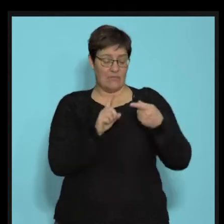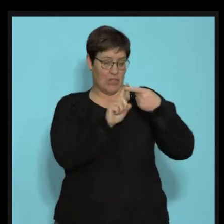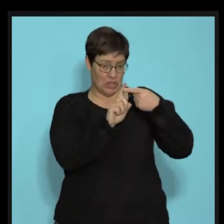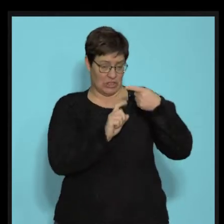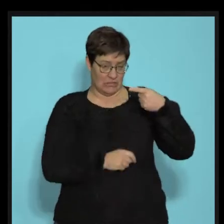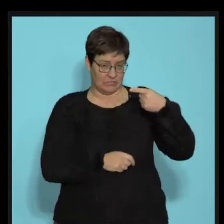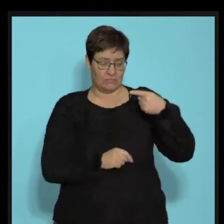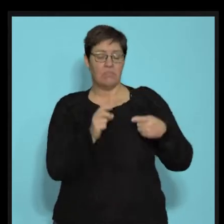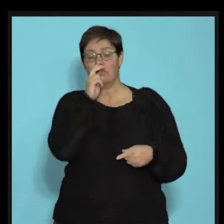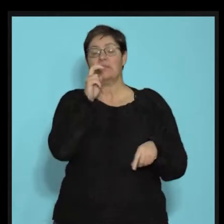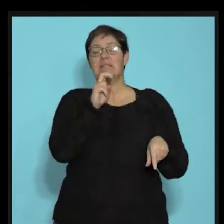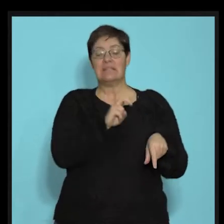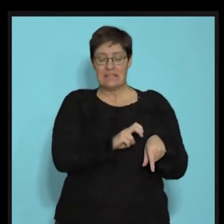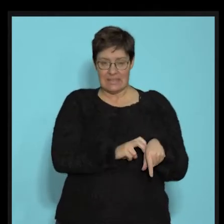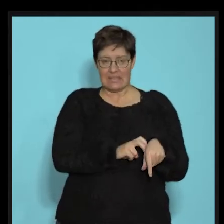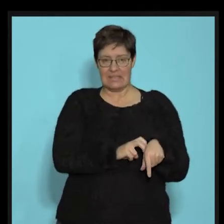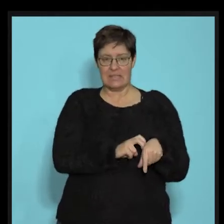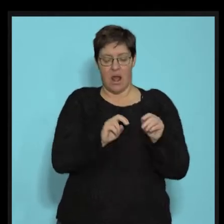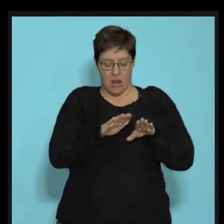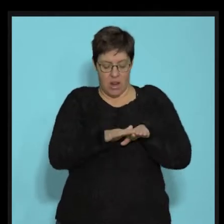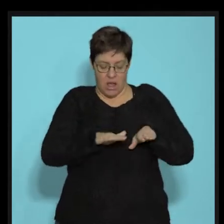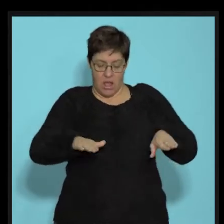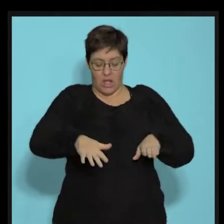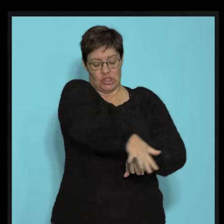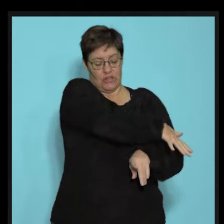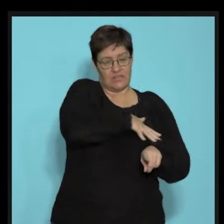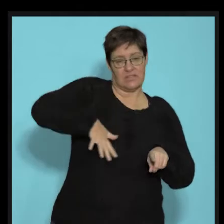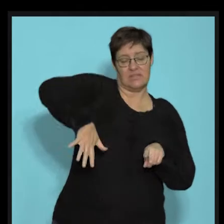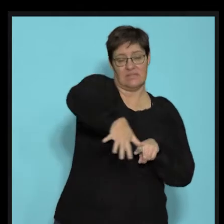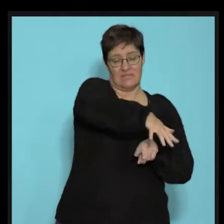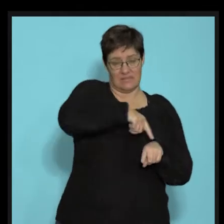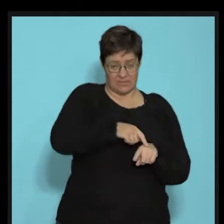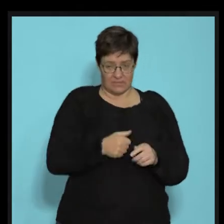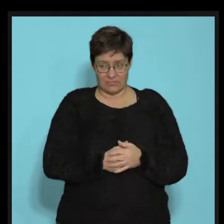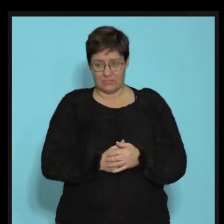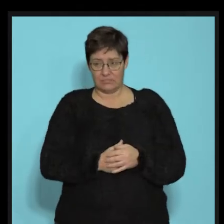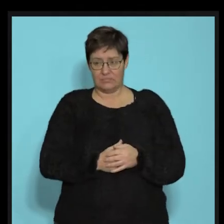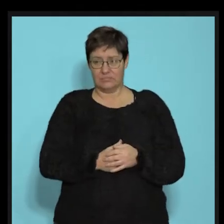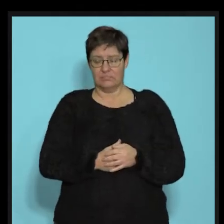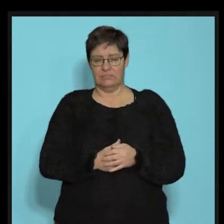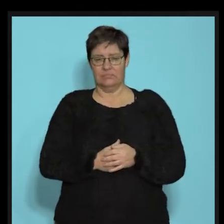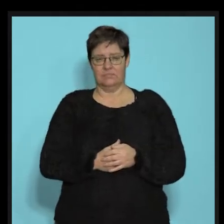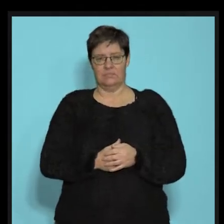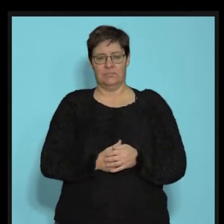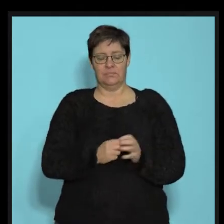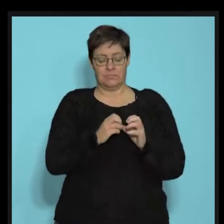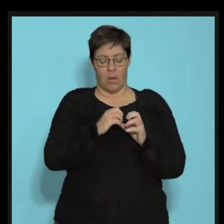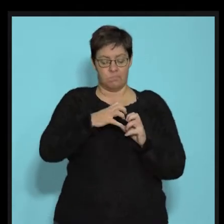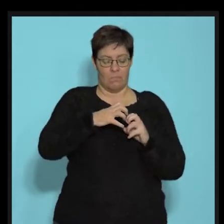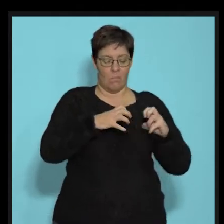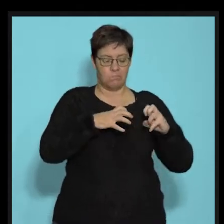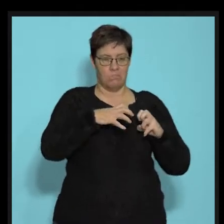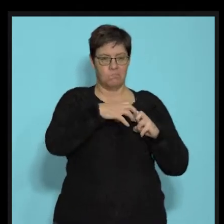one, I need to have a large surface area. What do I mean by that? Guys, making these